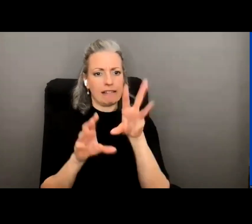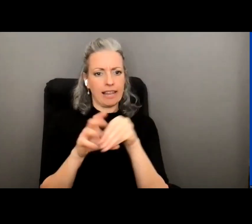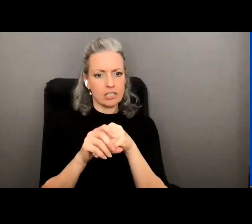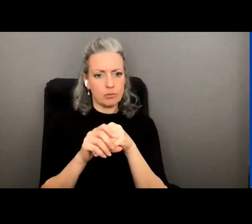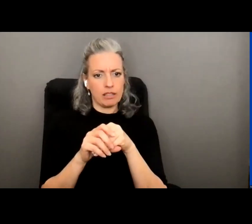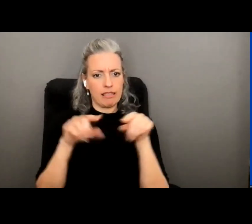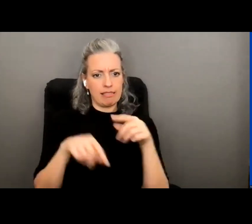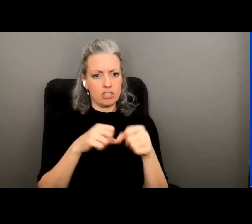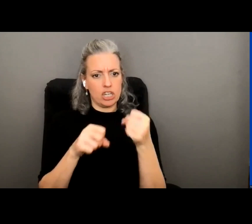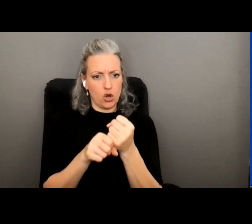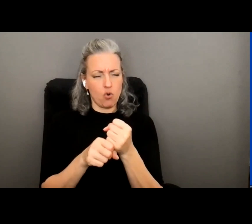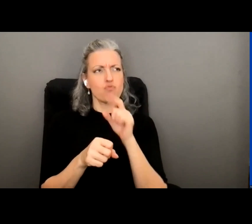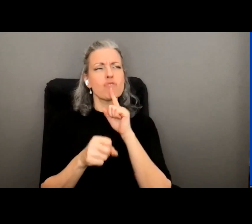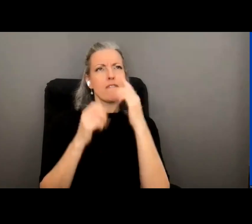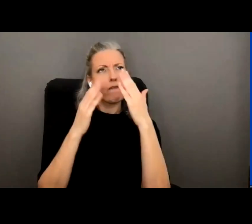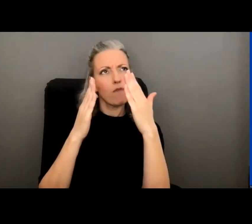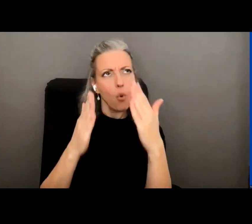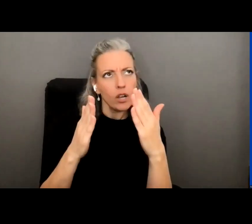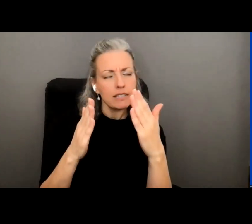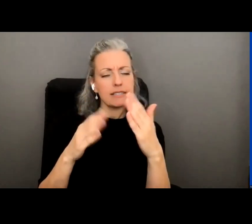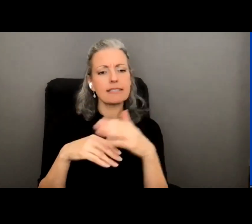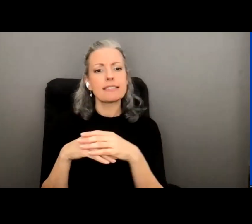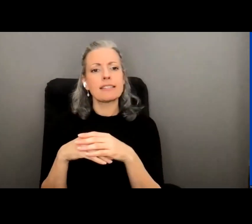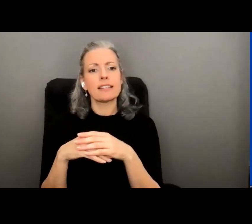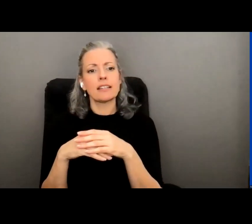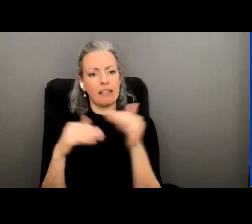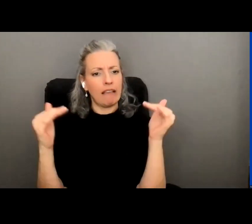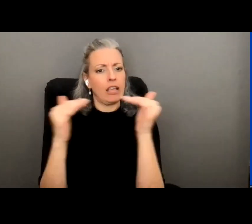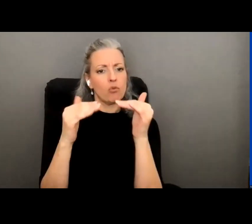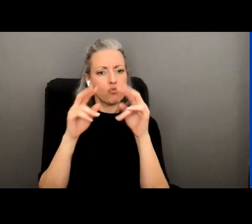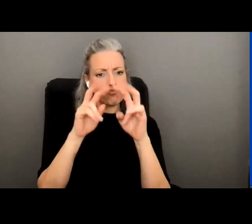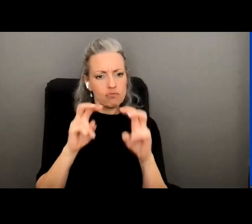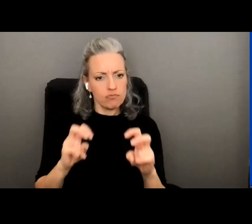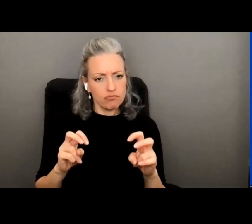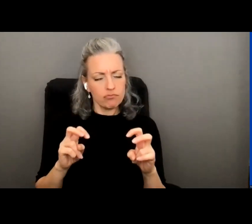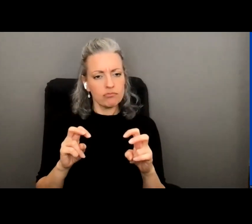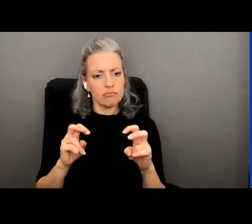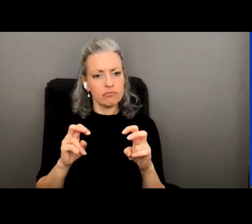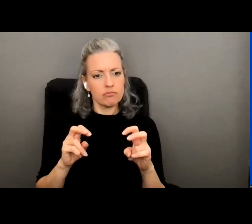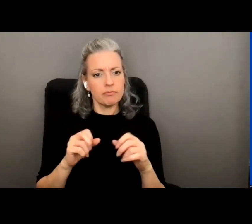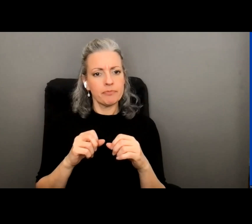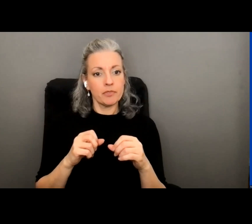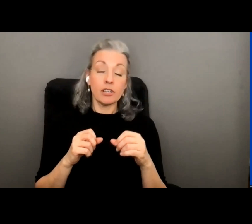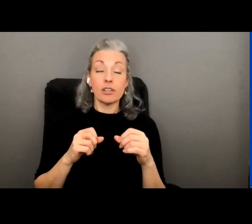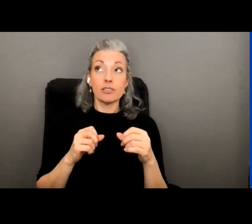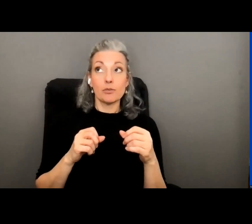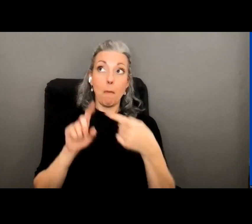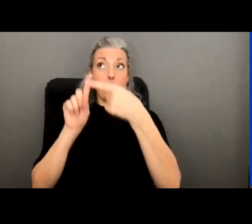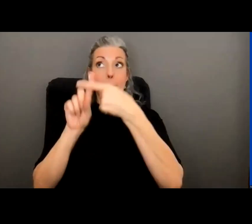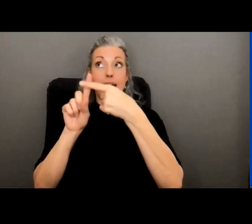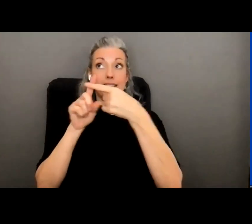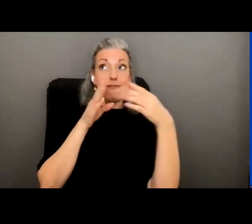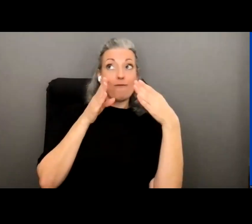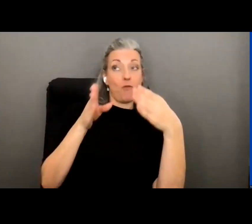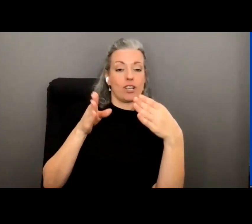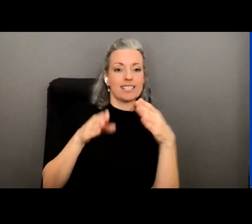really focused quantitative and qualitative research endeavor to put a bright spotlight on the network